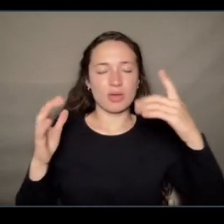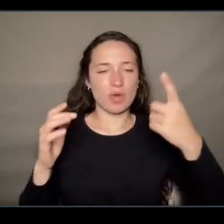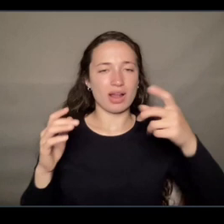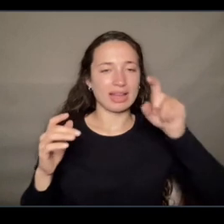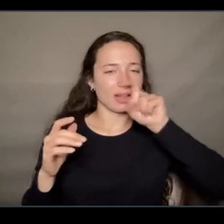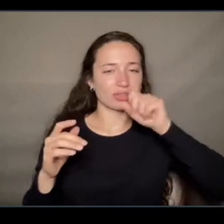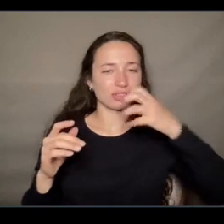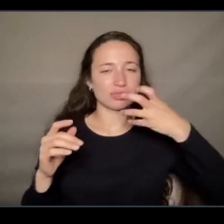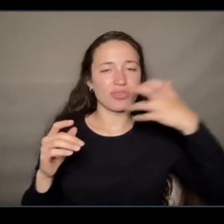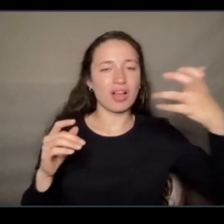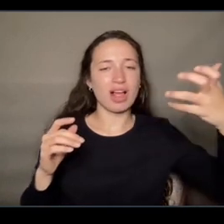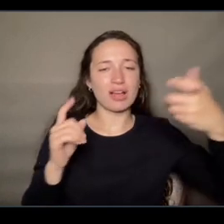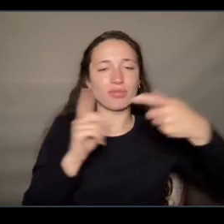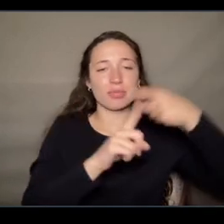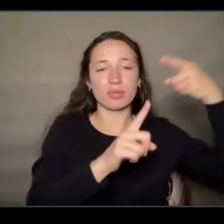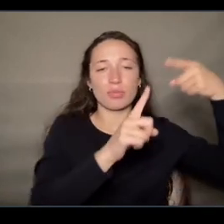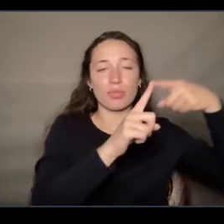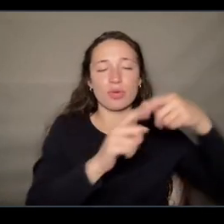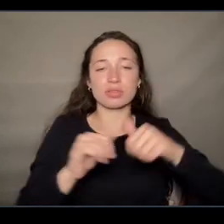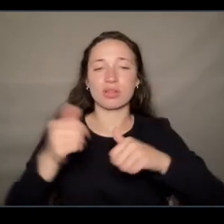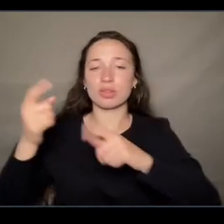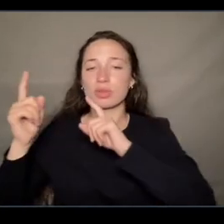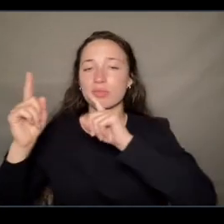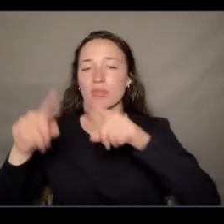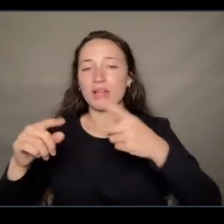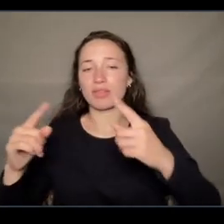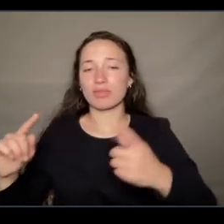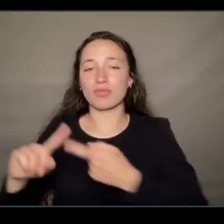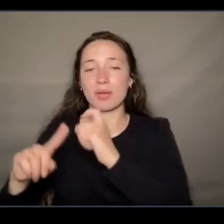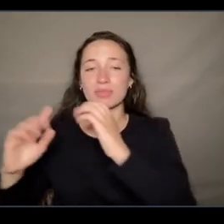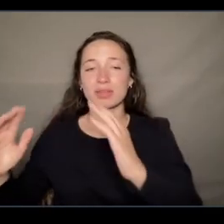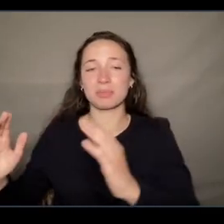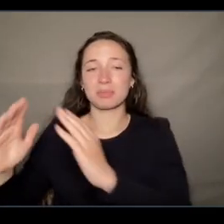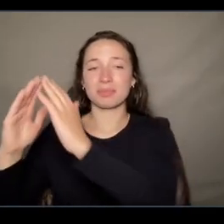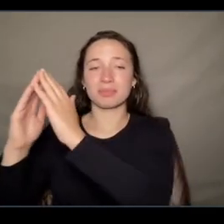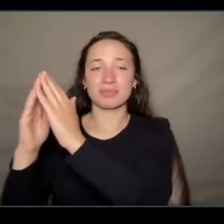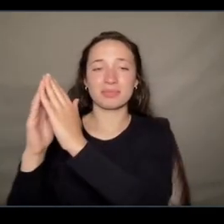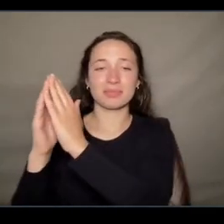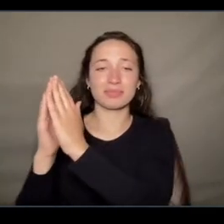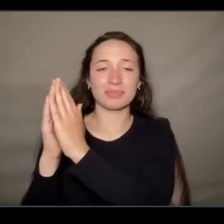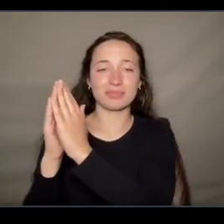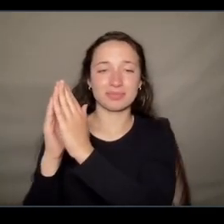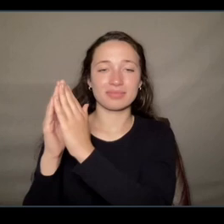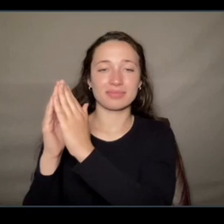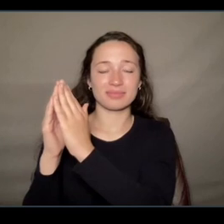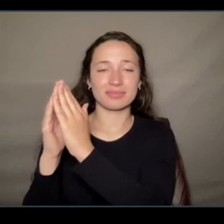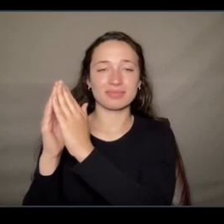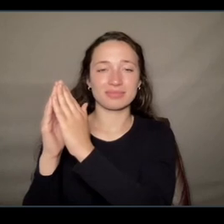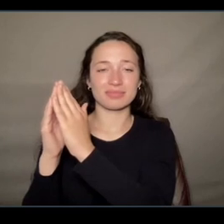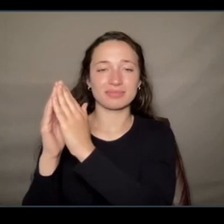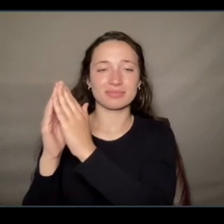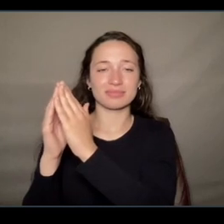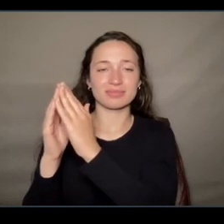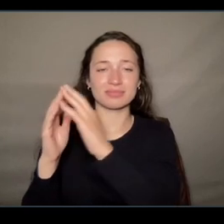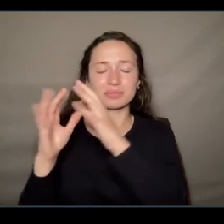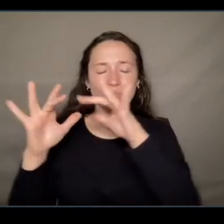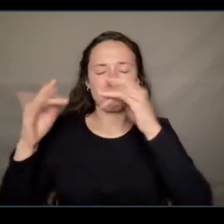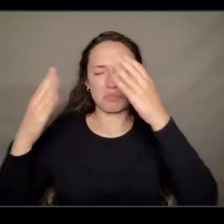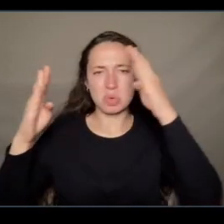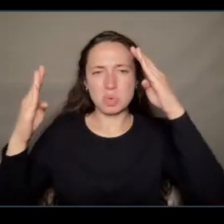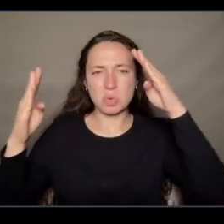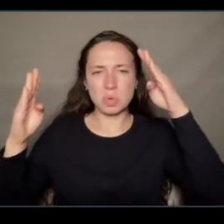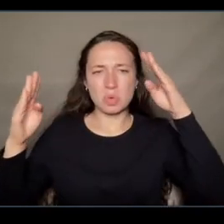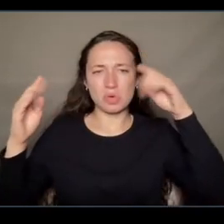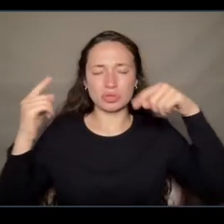echoing one eagle's cry from the point to another's reply from the peak. Piercing